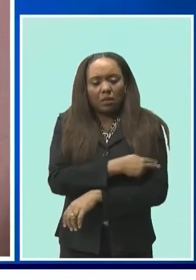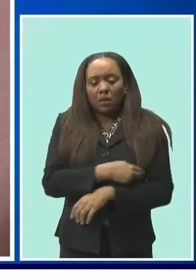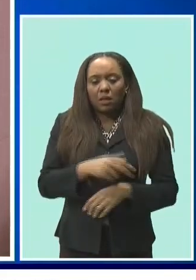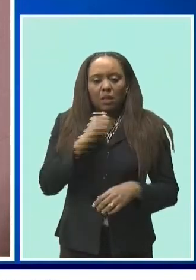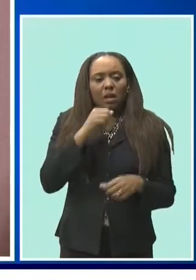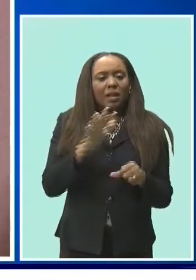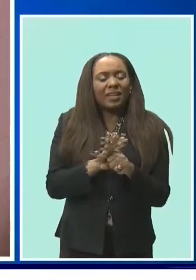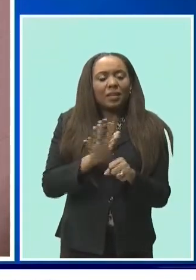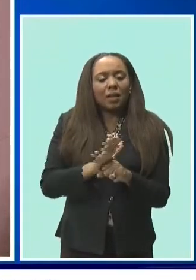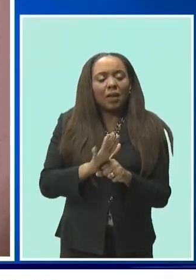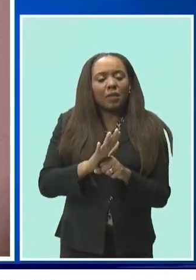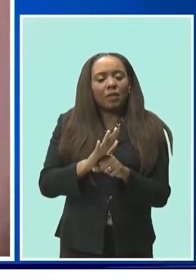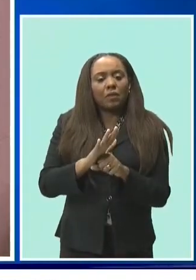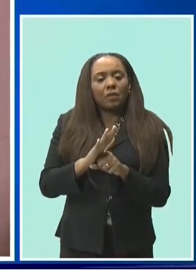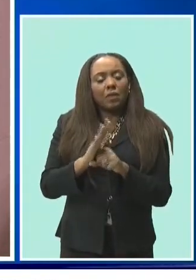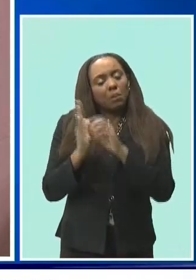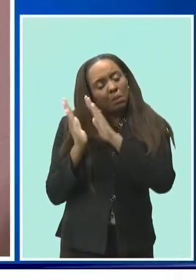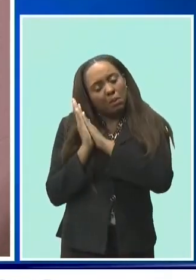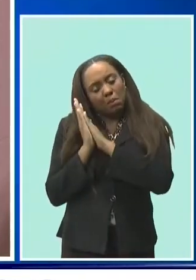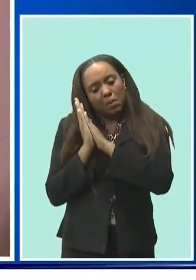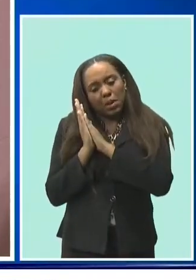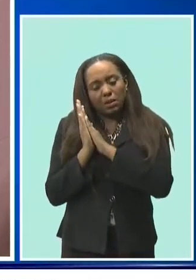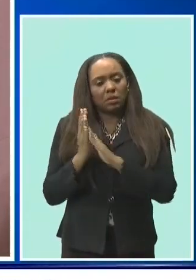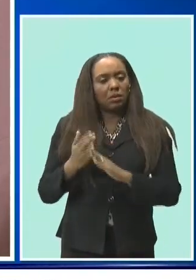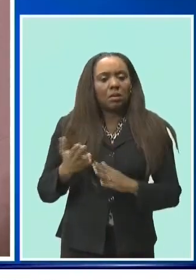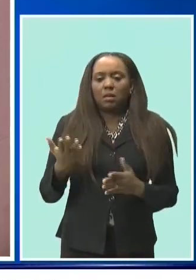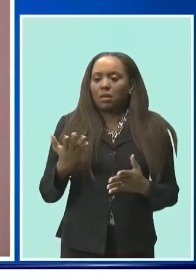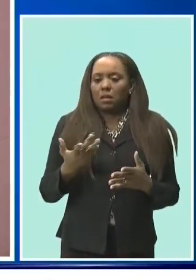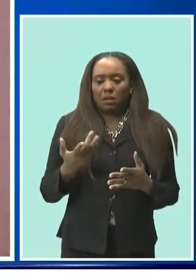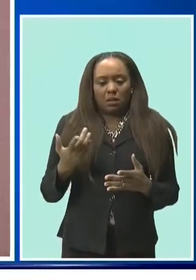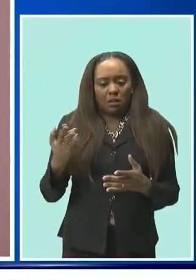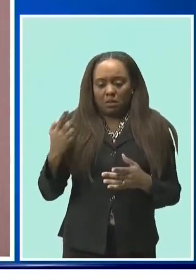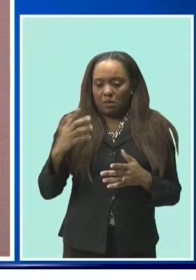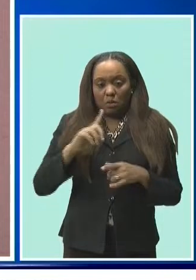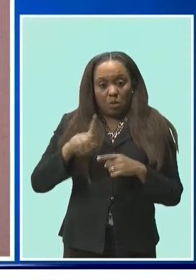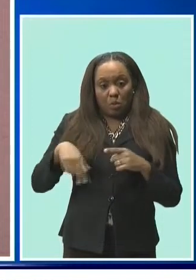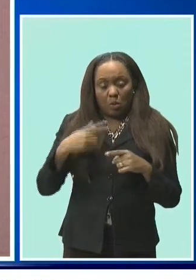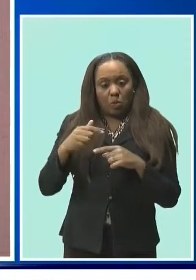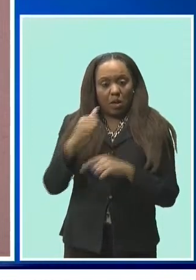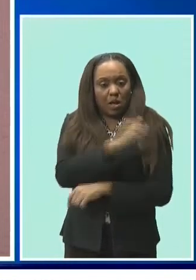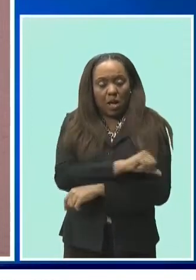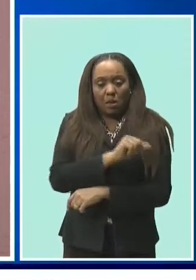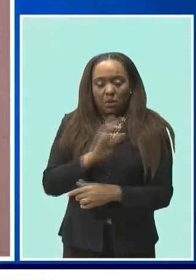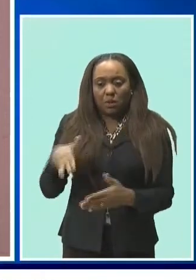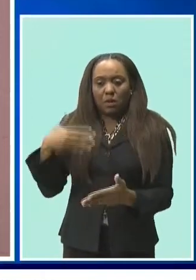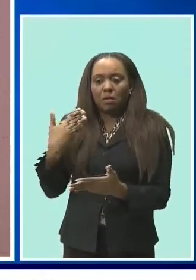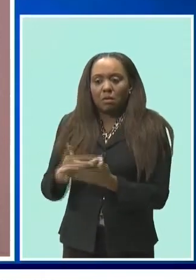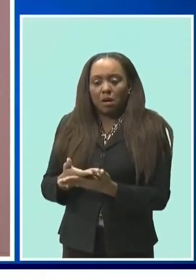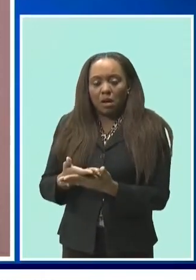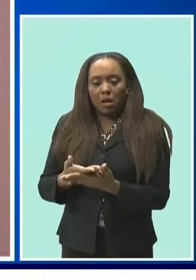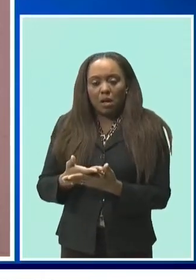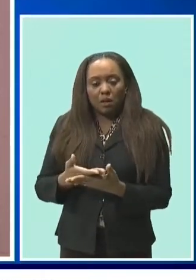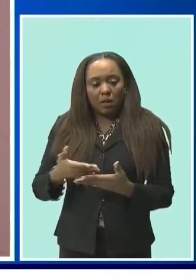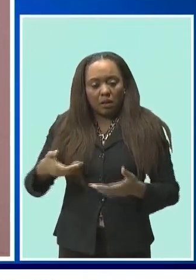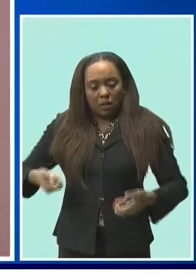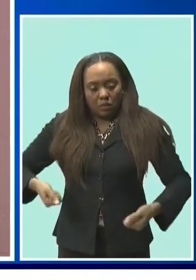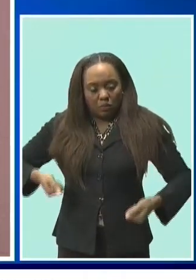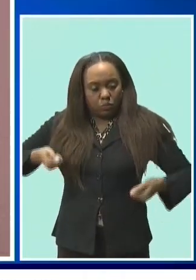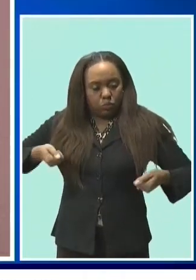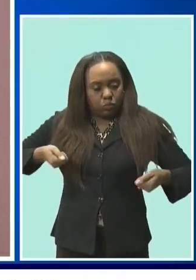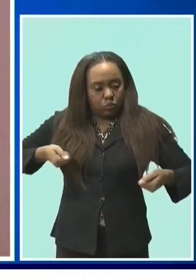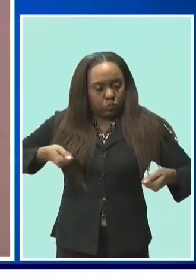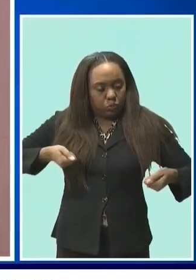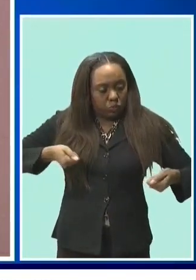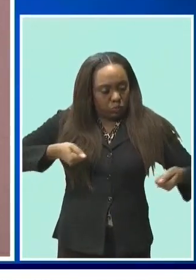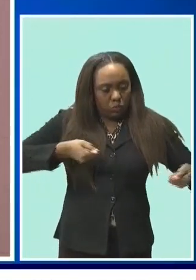bed spaces at A&E are taken up because you can't refer people to the wards. And when ambulances